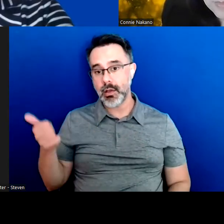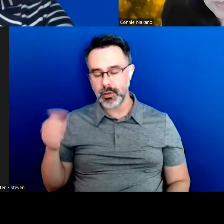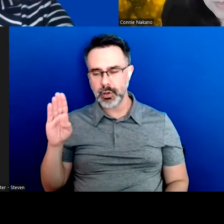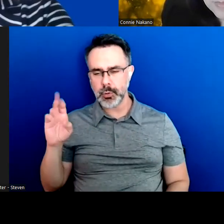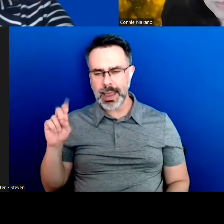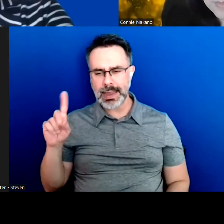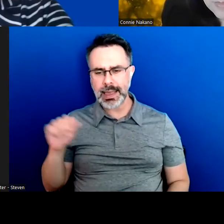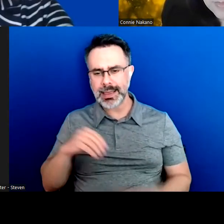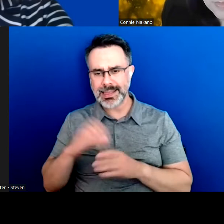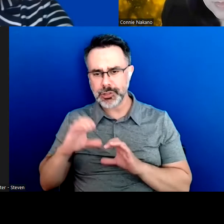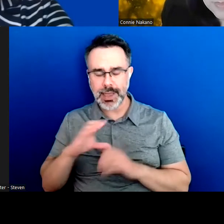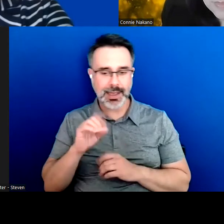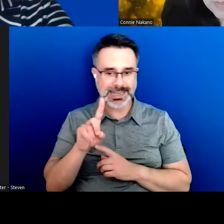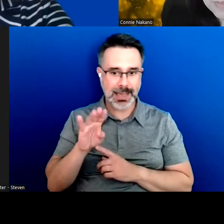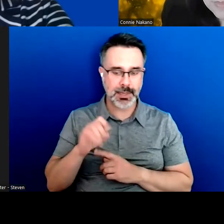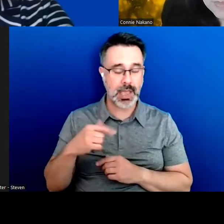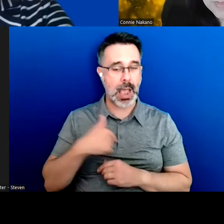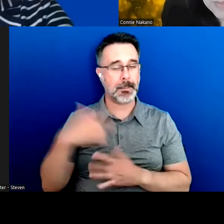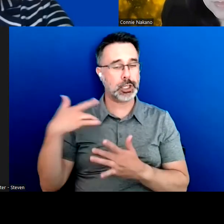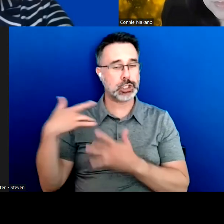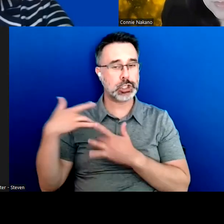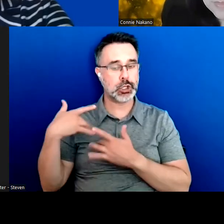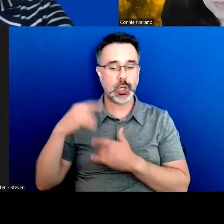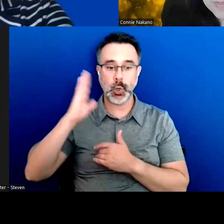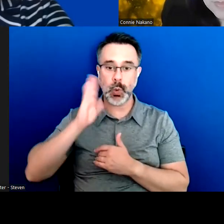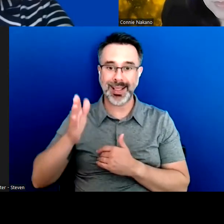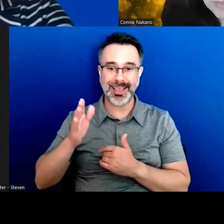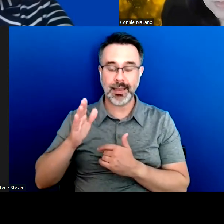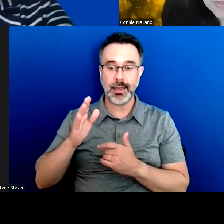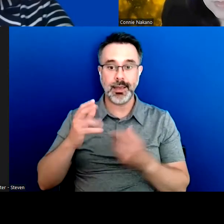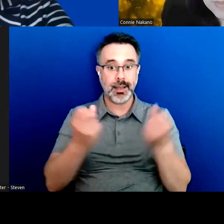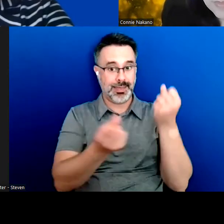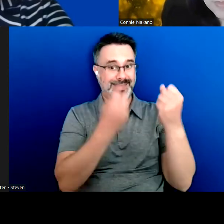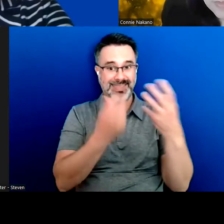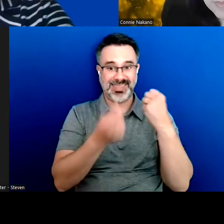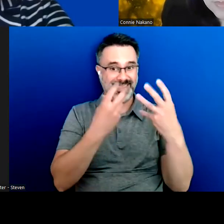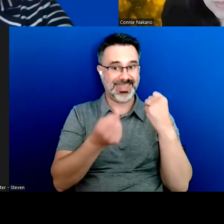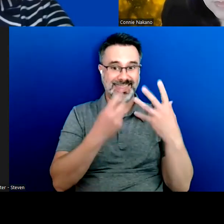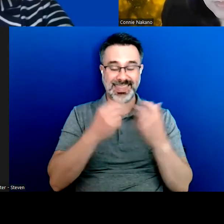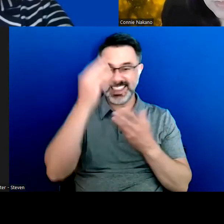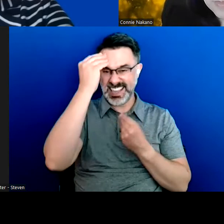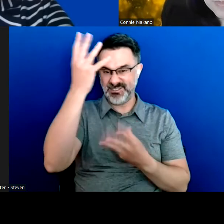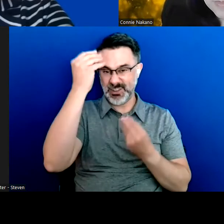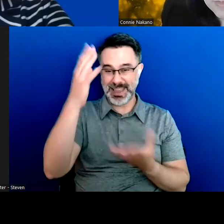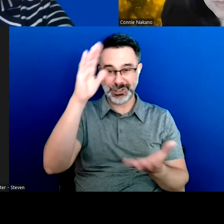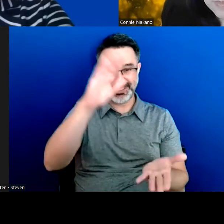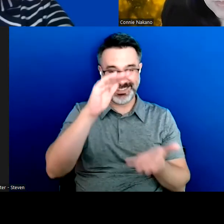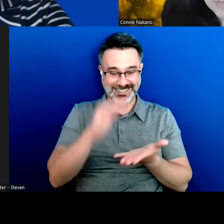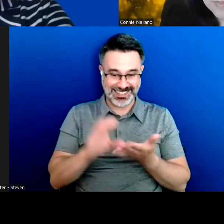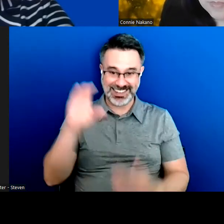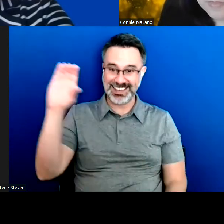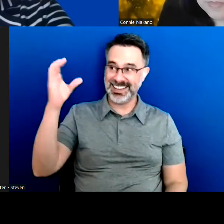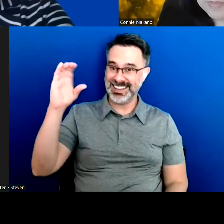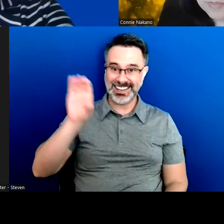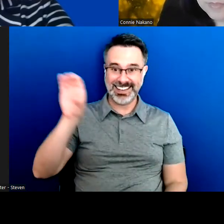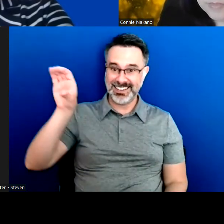what Debbie just said, I get concerned that we're going to get this information, and it just sits around and nobody does anything, and we'll be back here